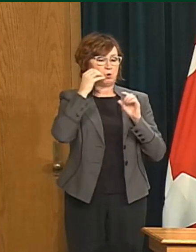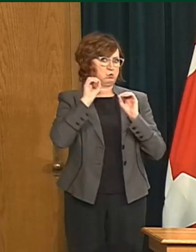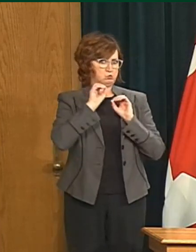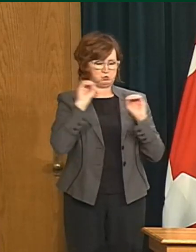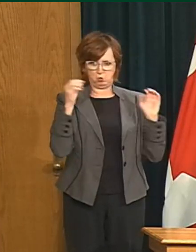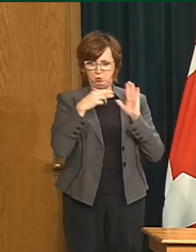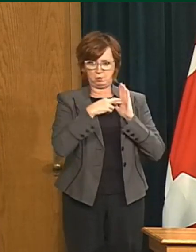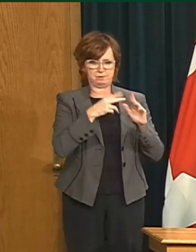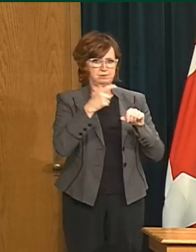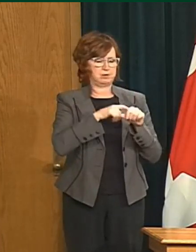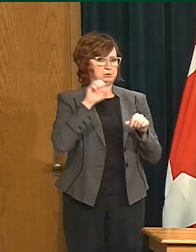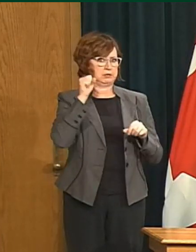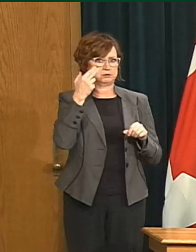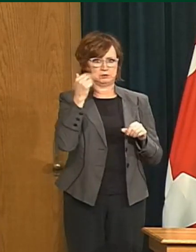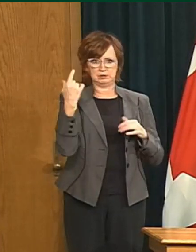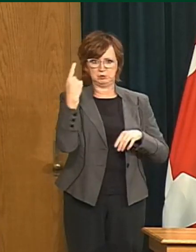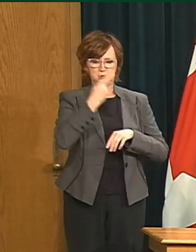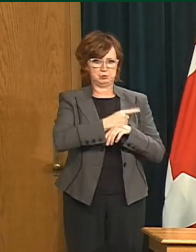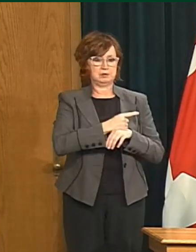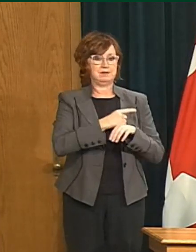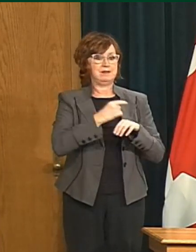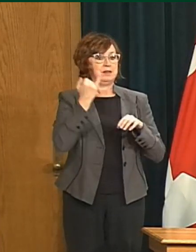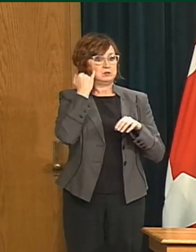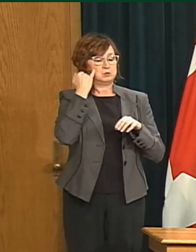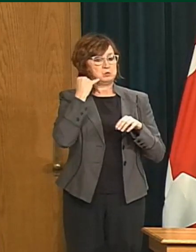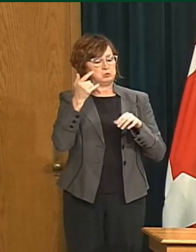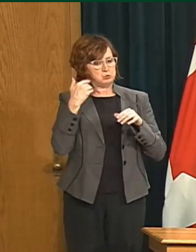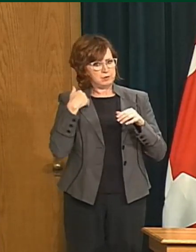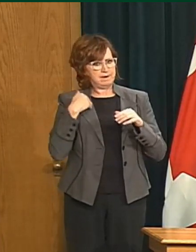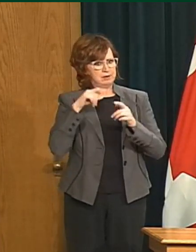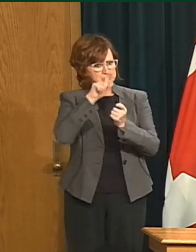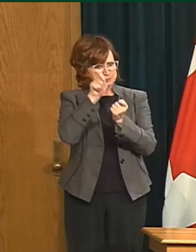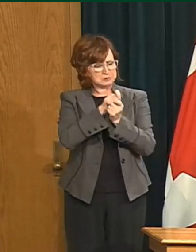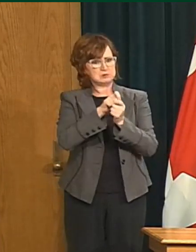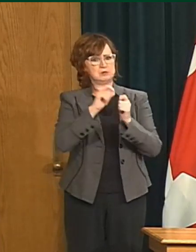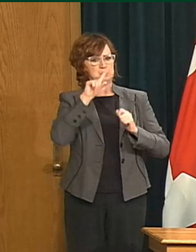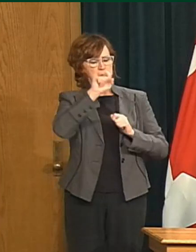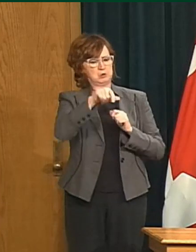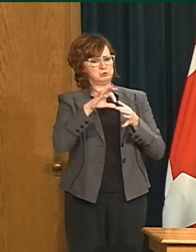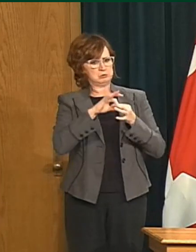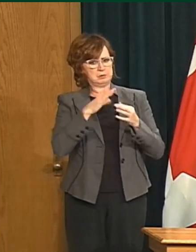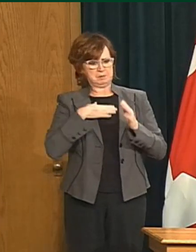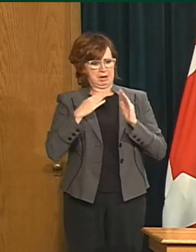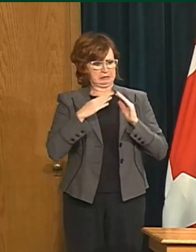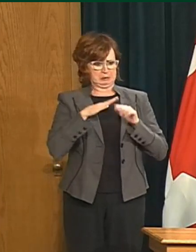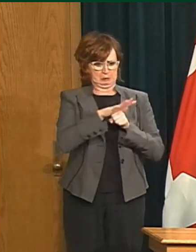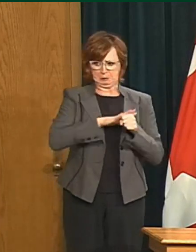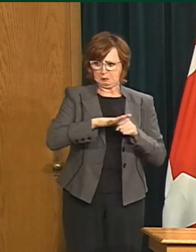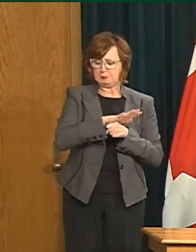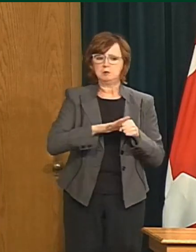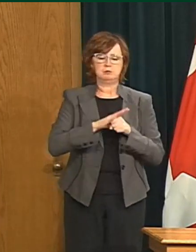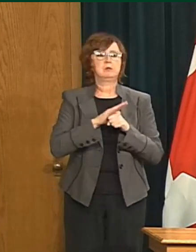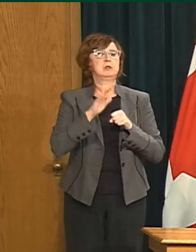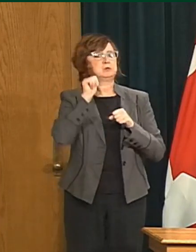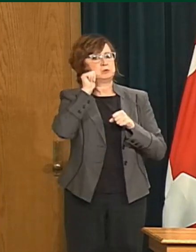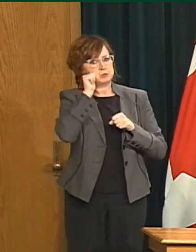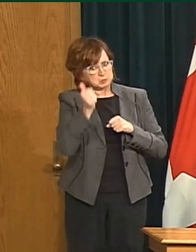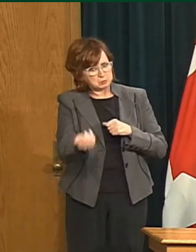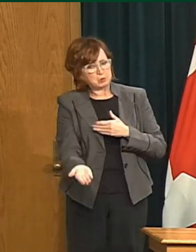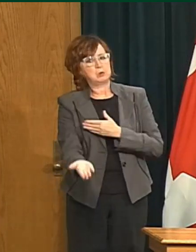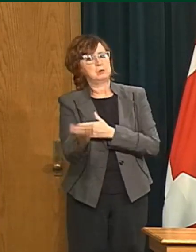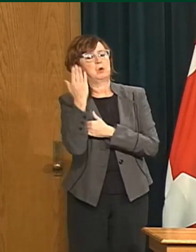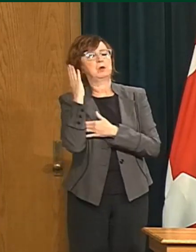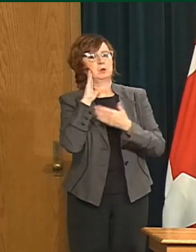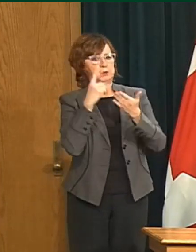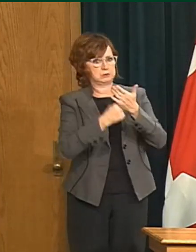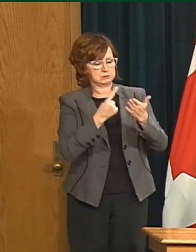regional questions should be directed to the Saskatchewan Health Authority tomorrow morning when they make regional spokespeople available for those questions. Premier Moe will